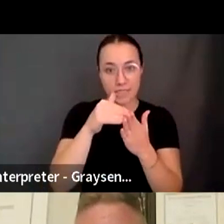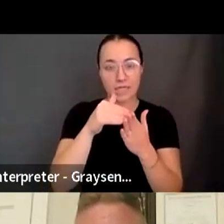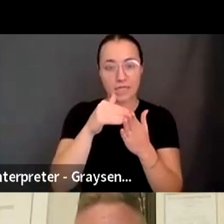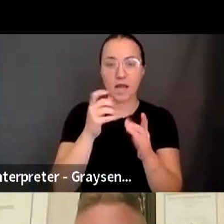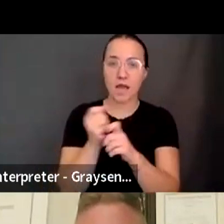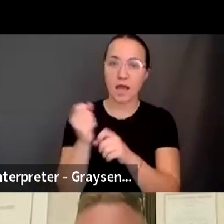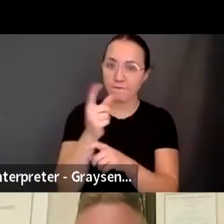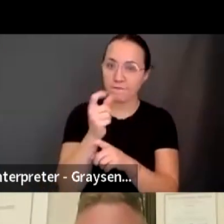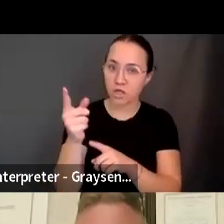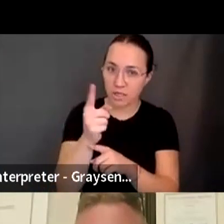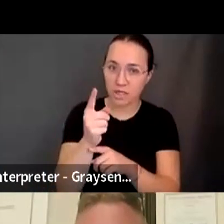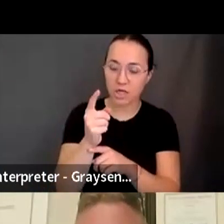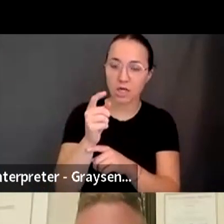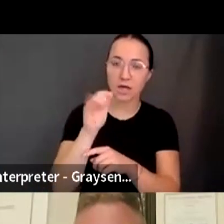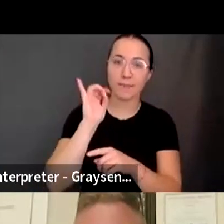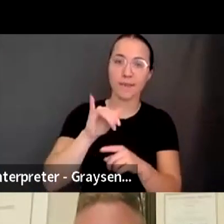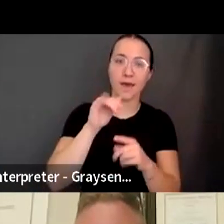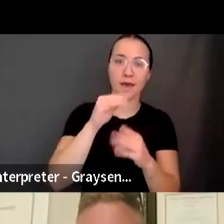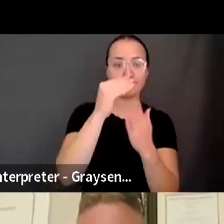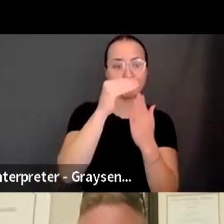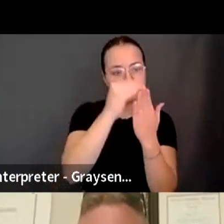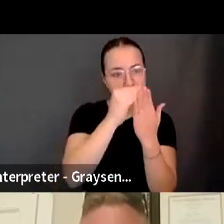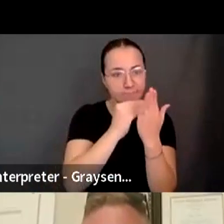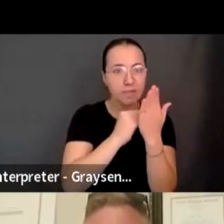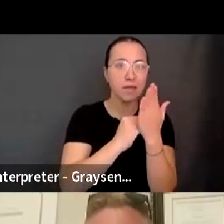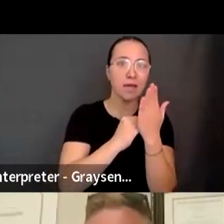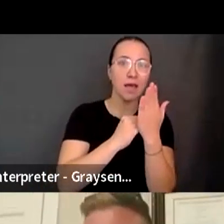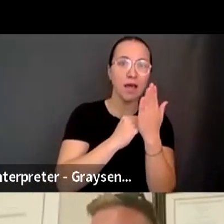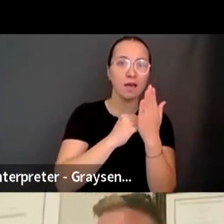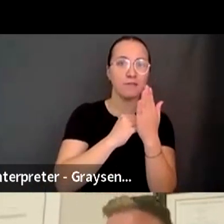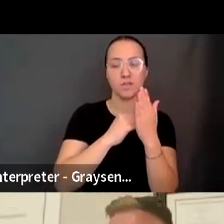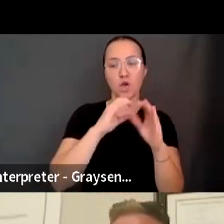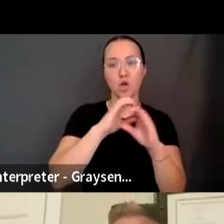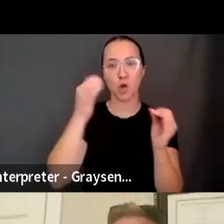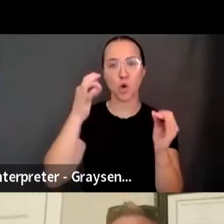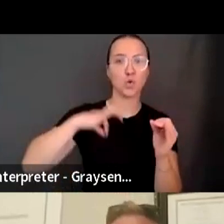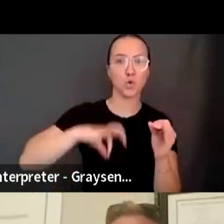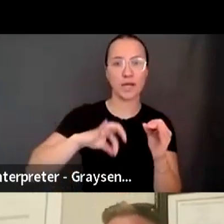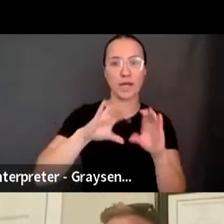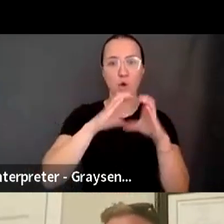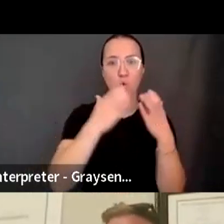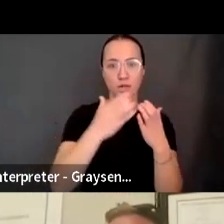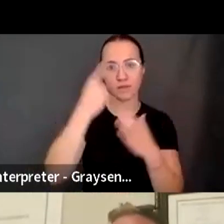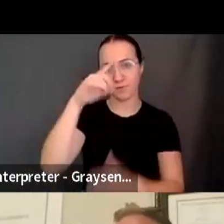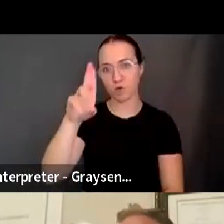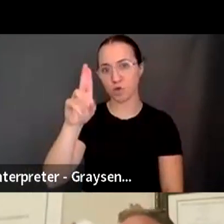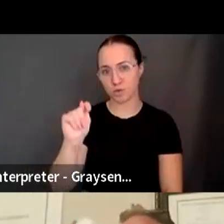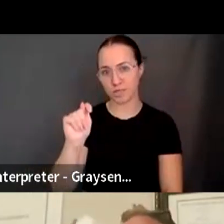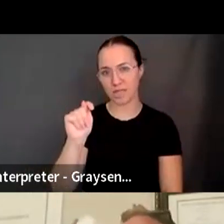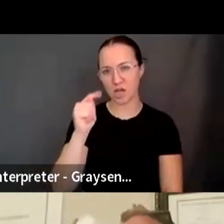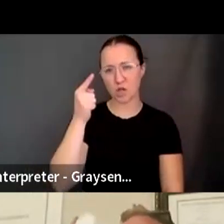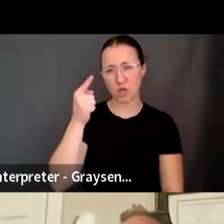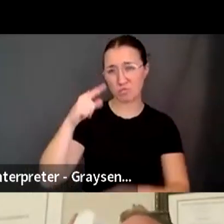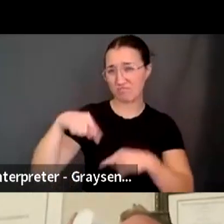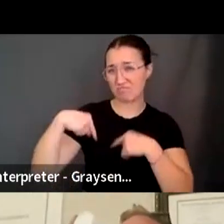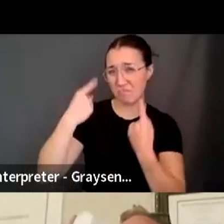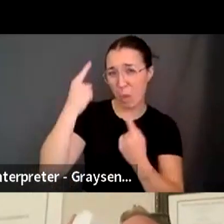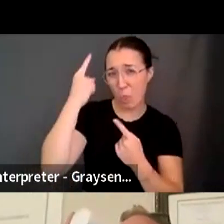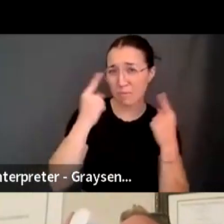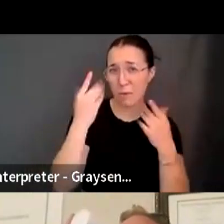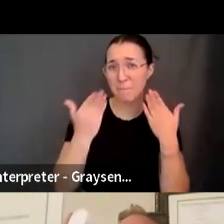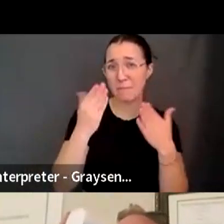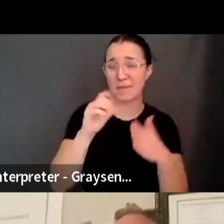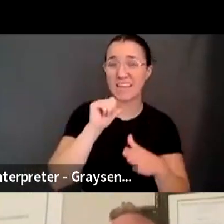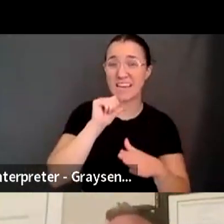the brochure of non-credit courses for UT. Have you ever thought about doing this as a non-credit course so it